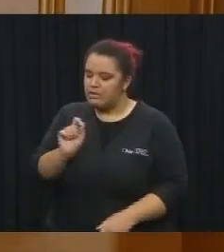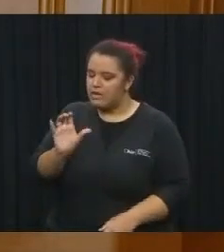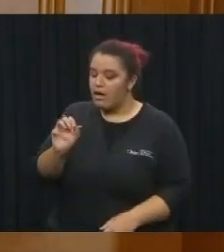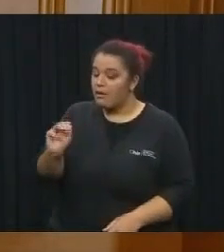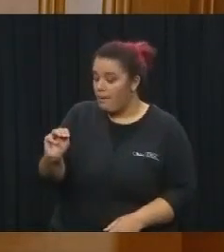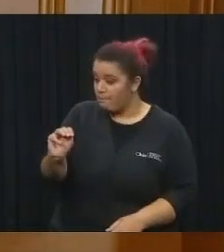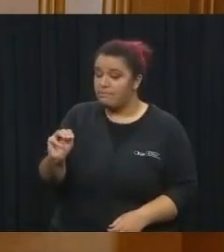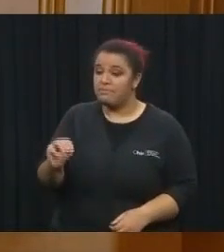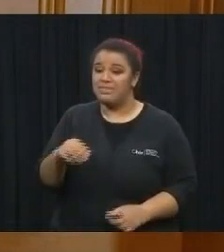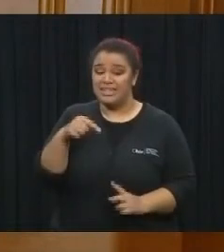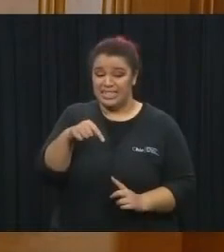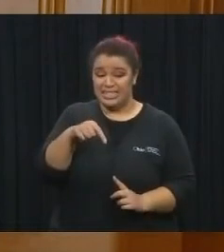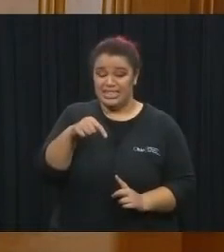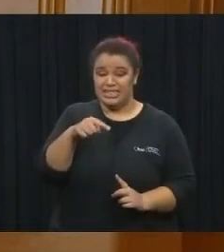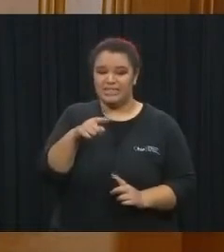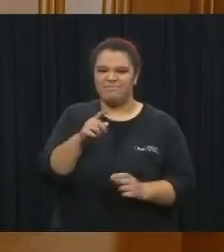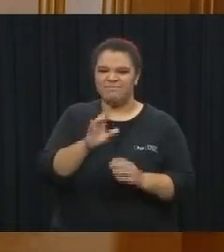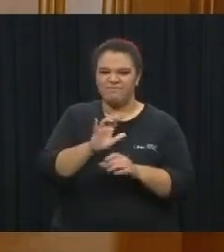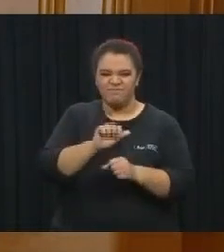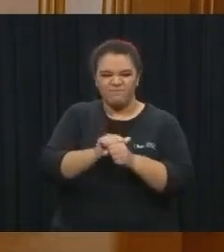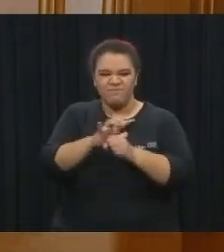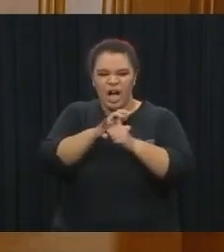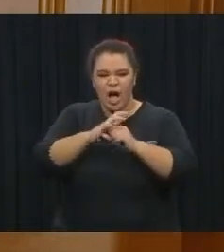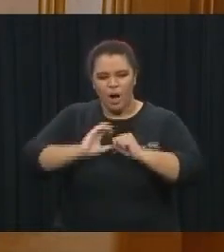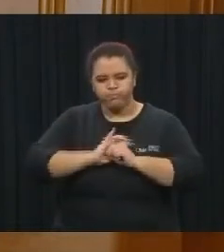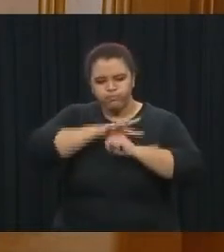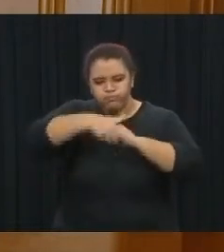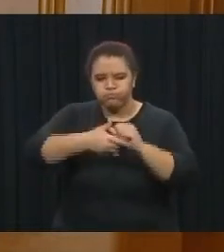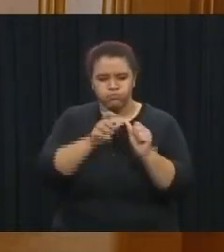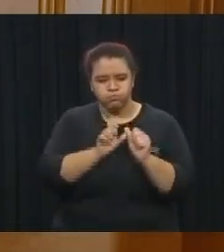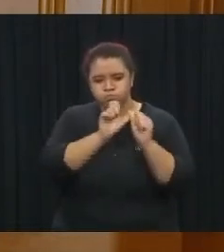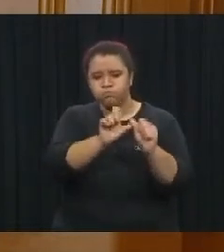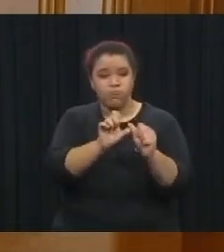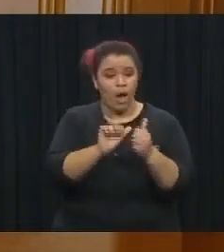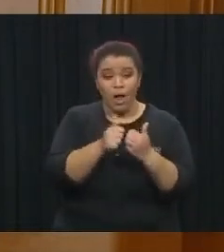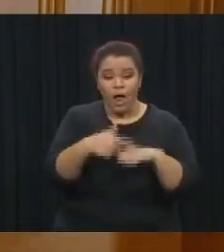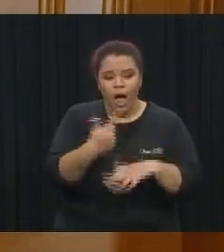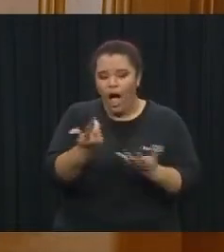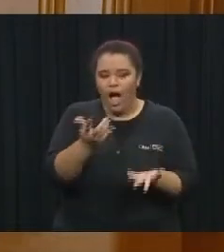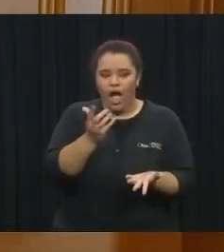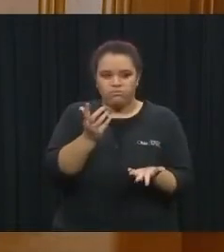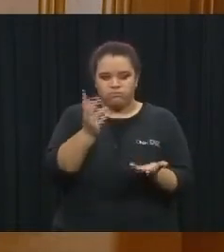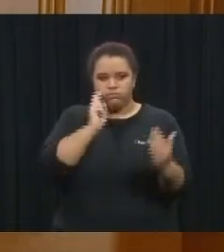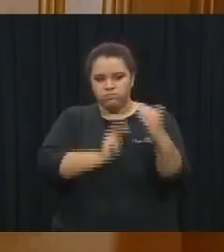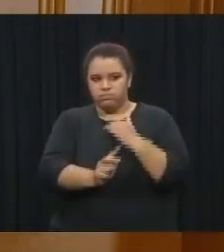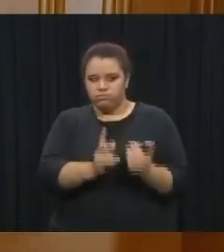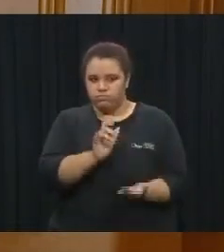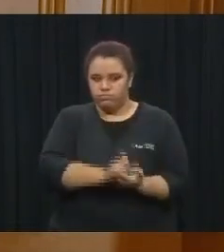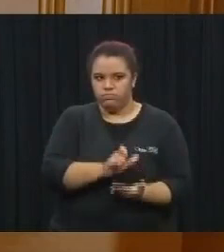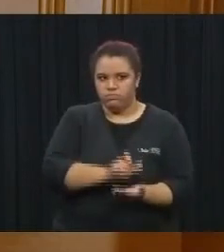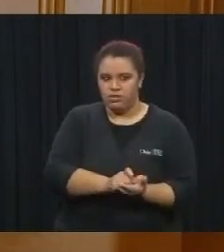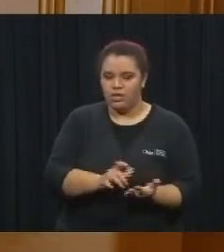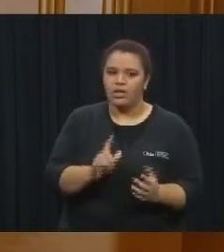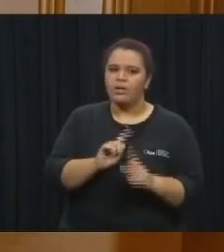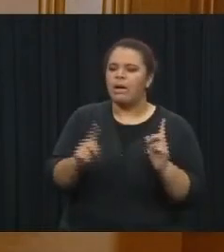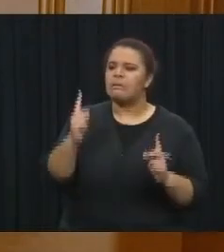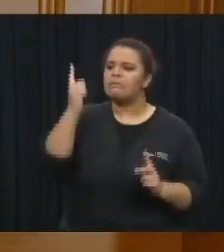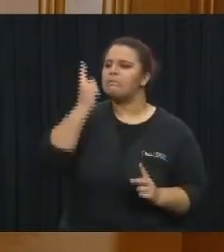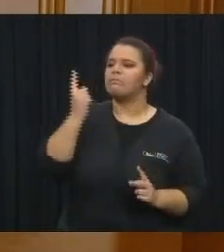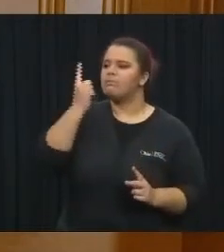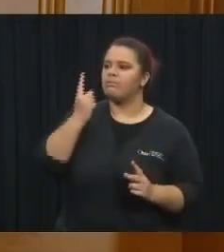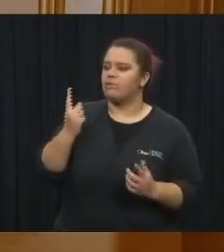criteria for lifting the stay-at-home order or in any of your other orders? Like, what determines when these orders can be